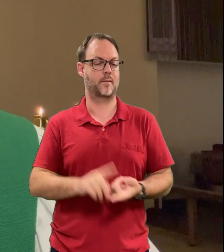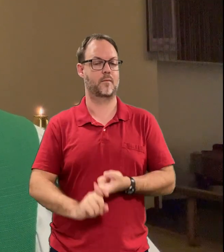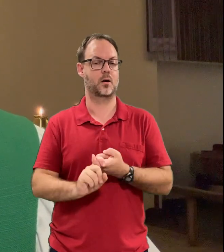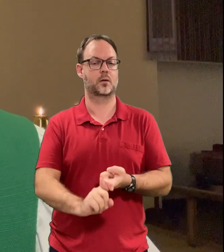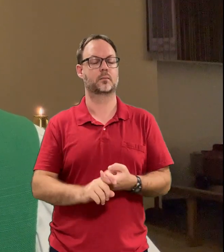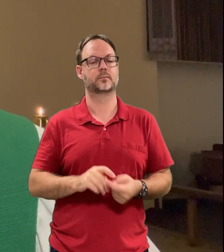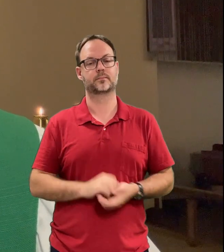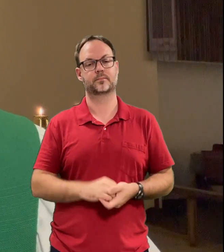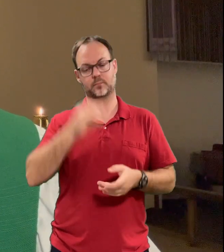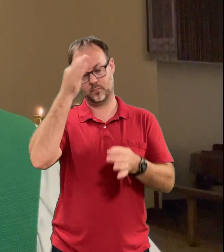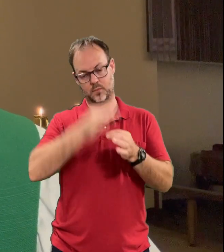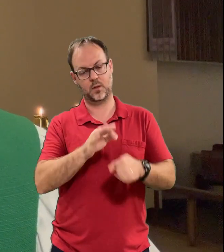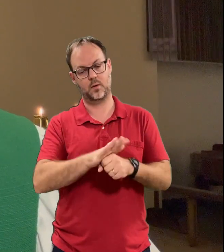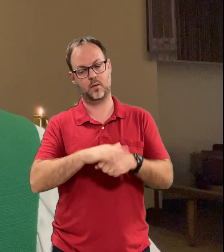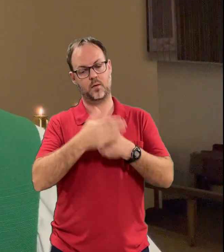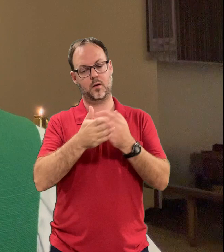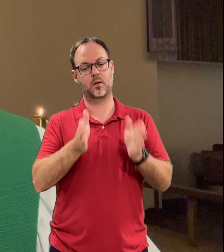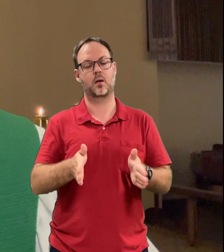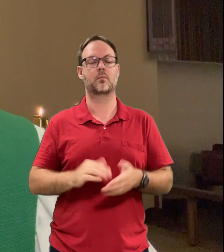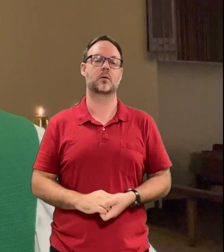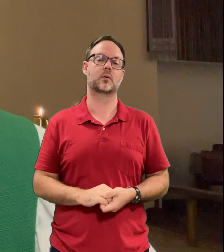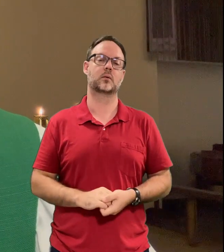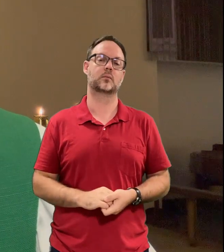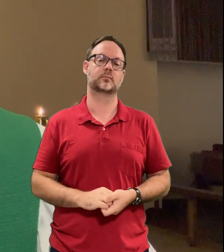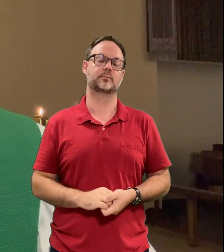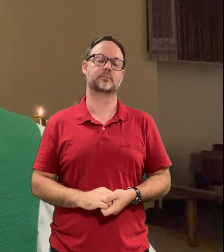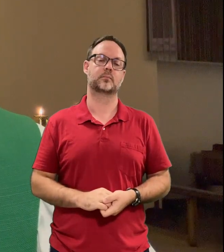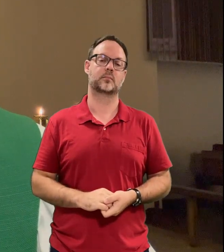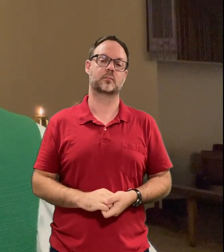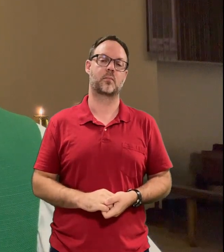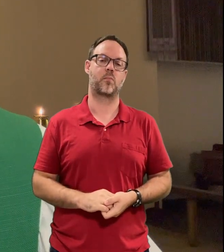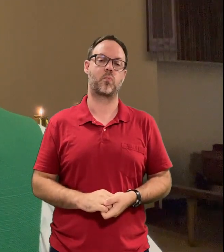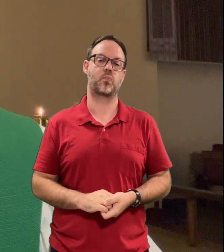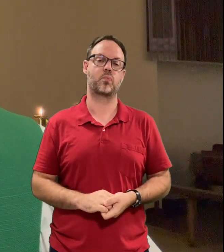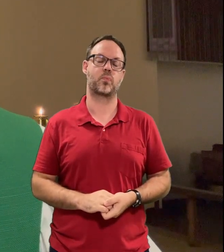good friends, faithful neighbors, and the like.